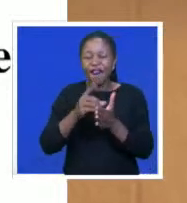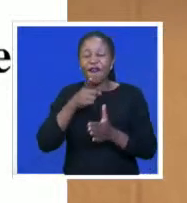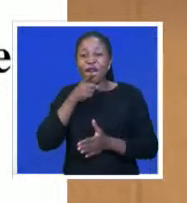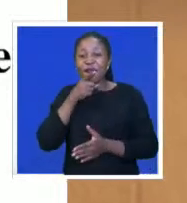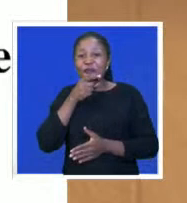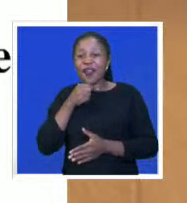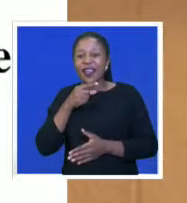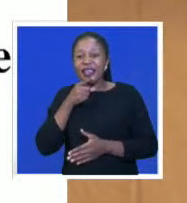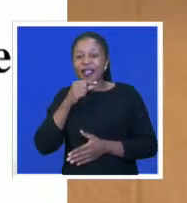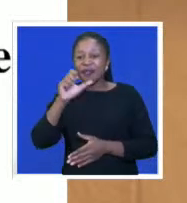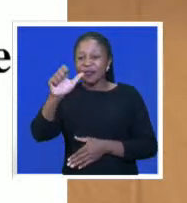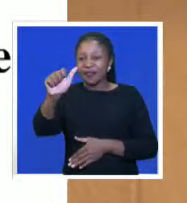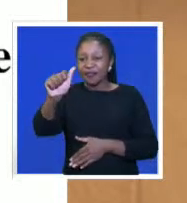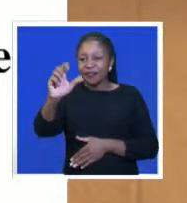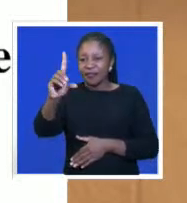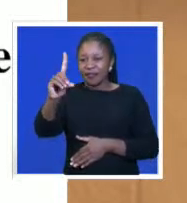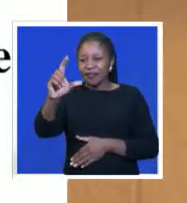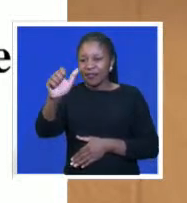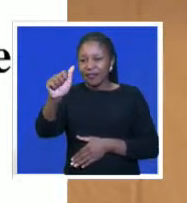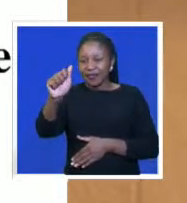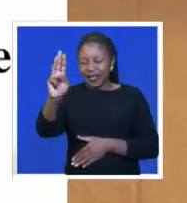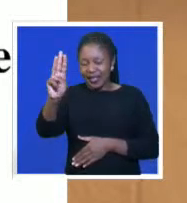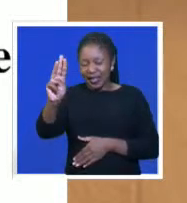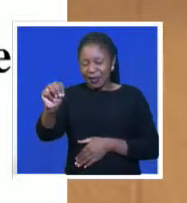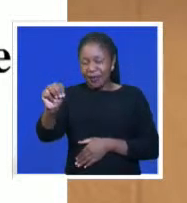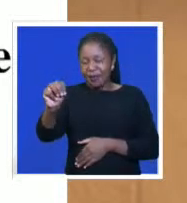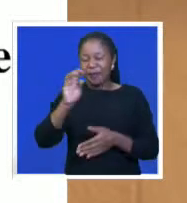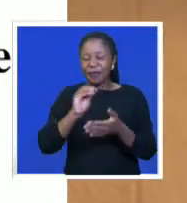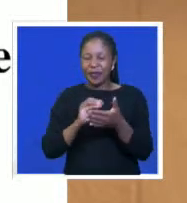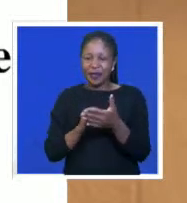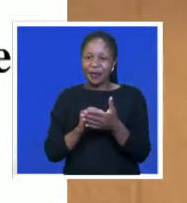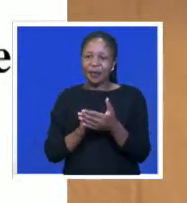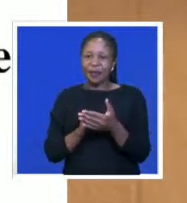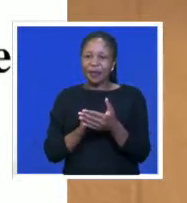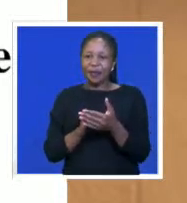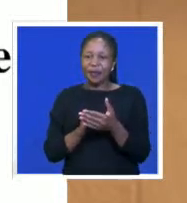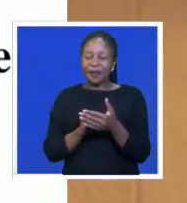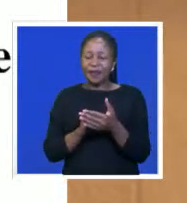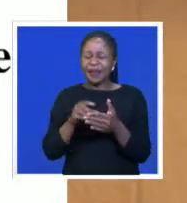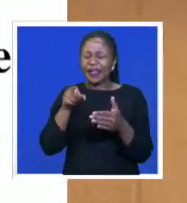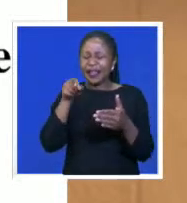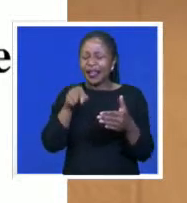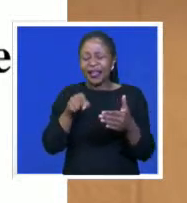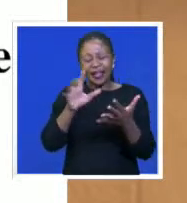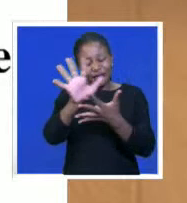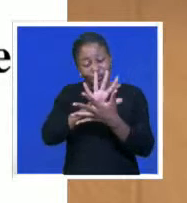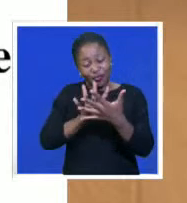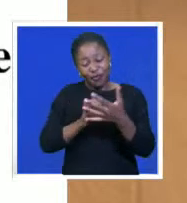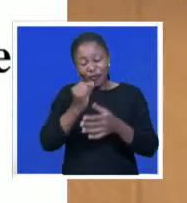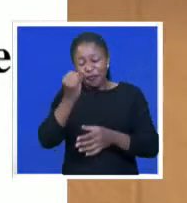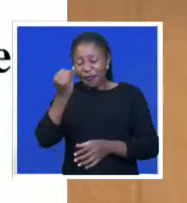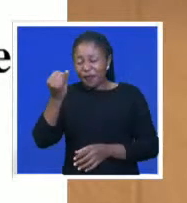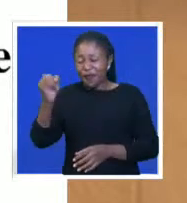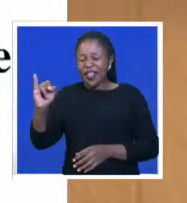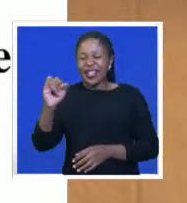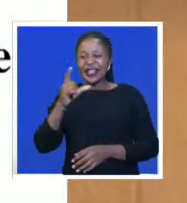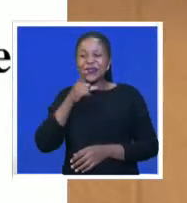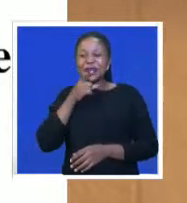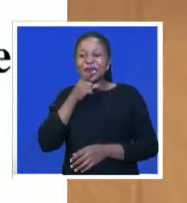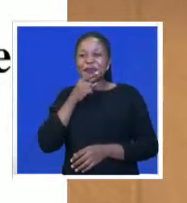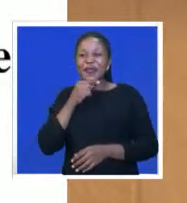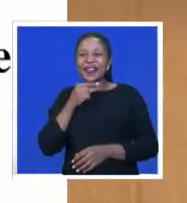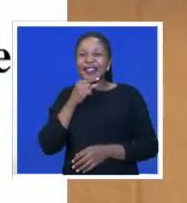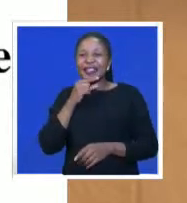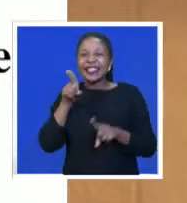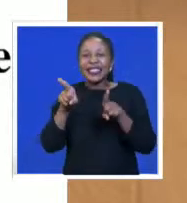In the story, Adam is the first man and the first human